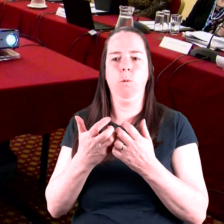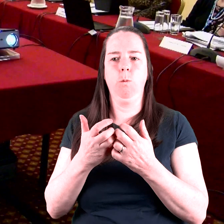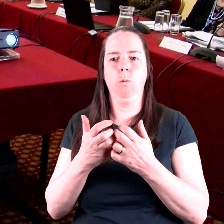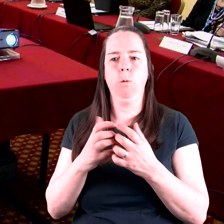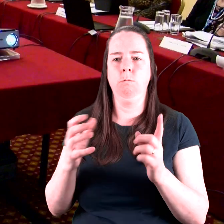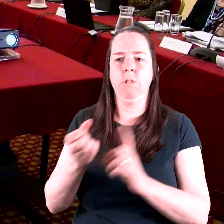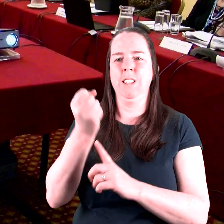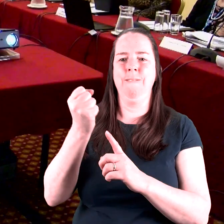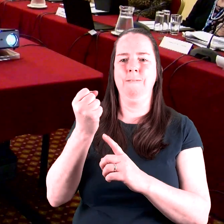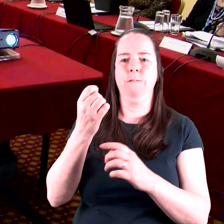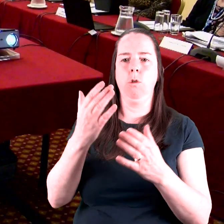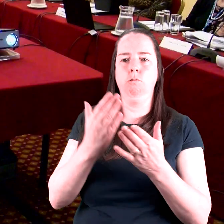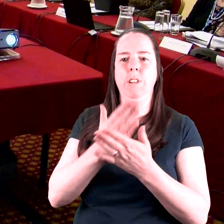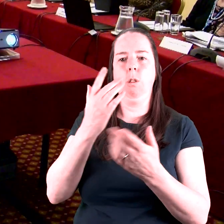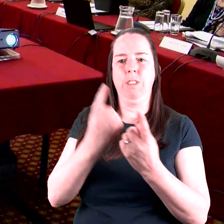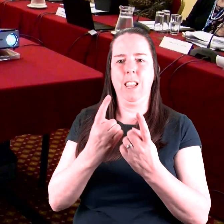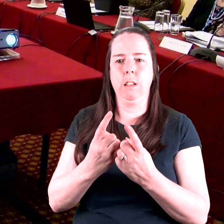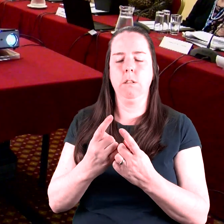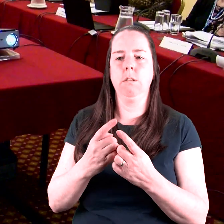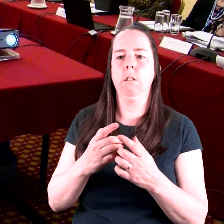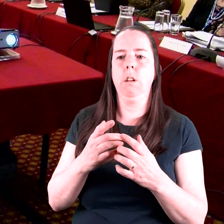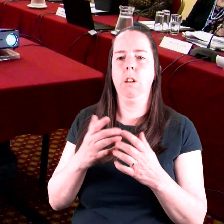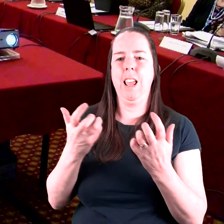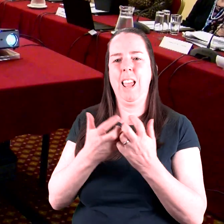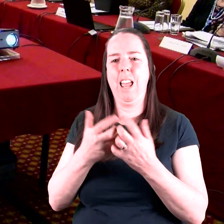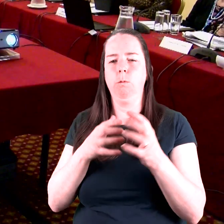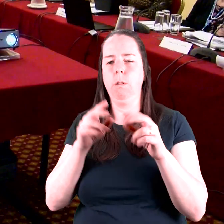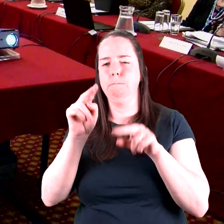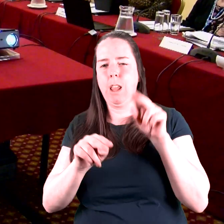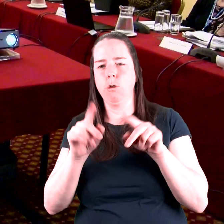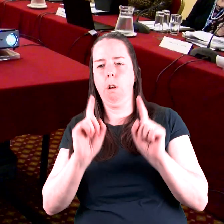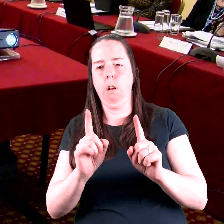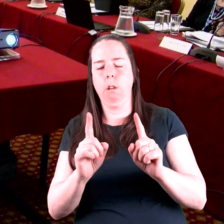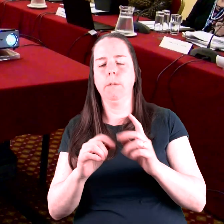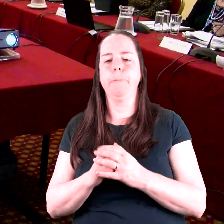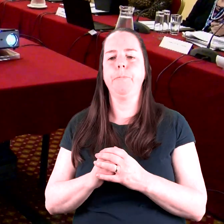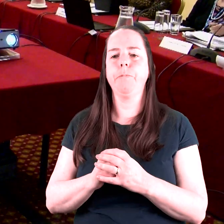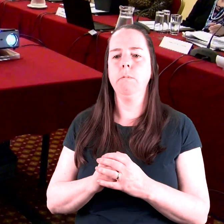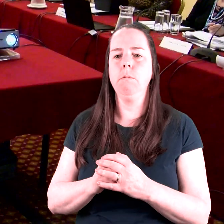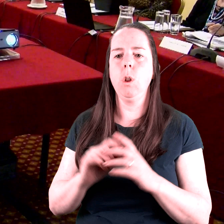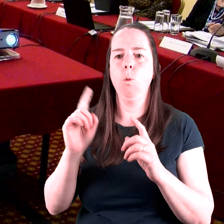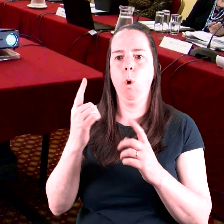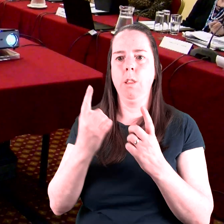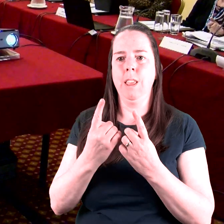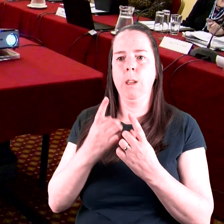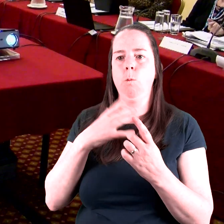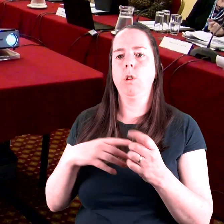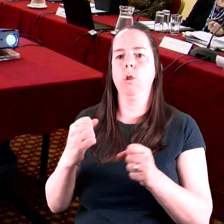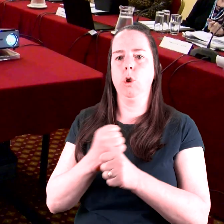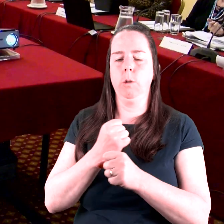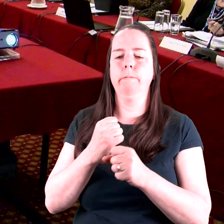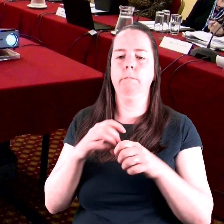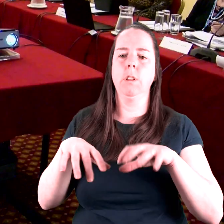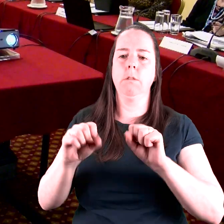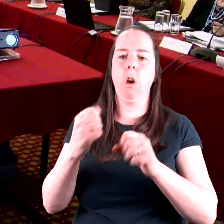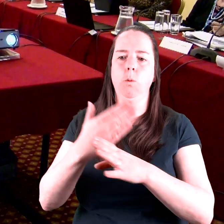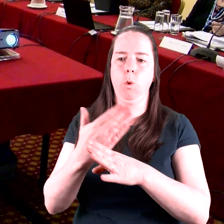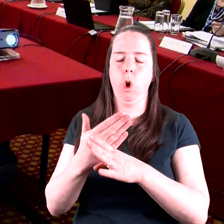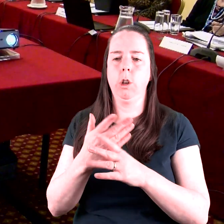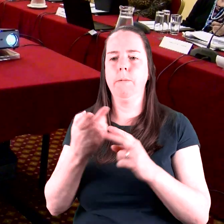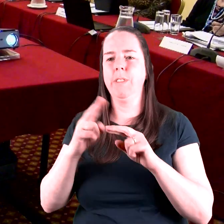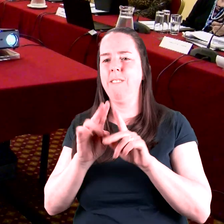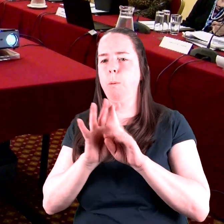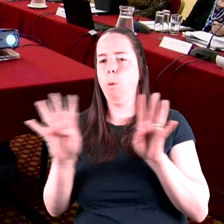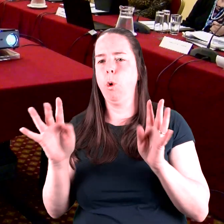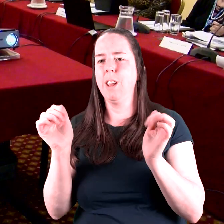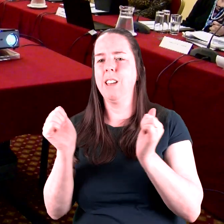the real things that we're going to do and then how we're going to measure that. One of the things that we want to do is we'll begin to